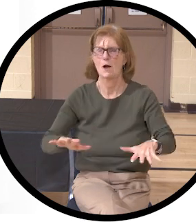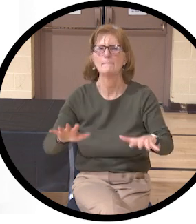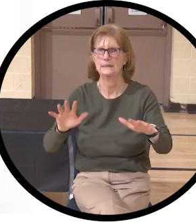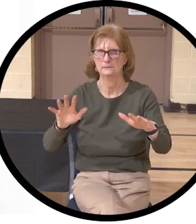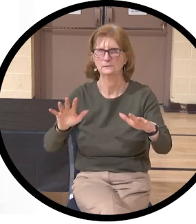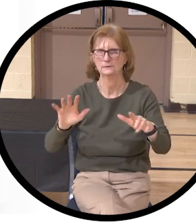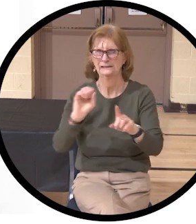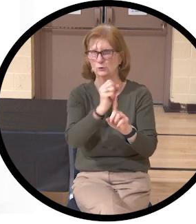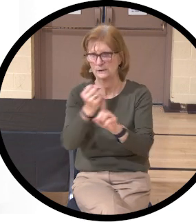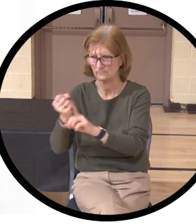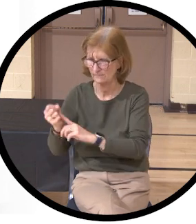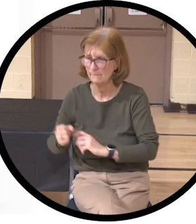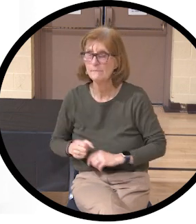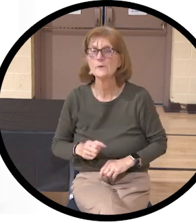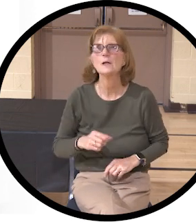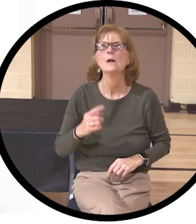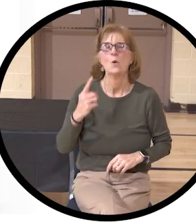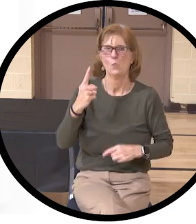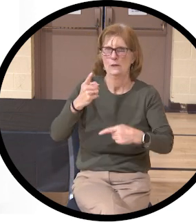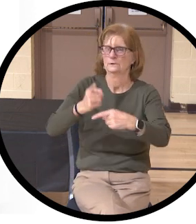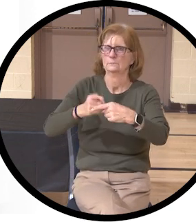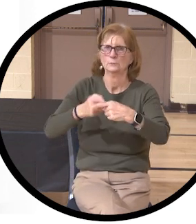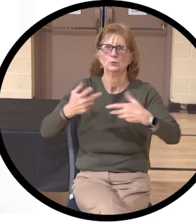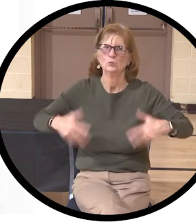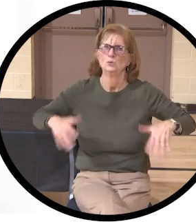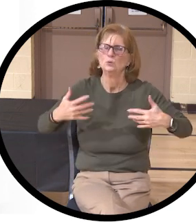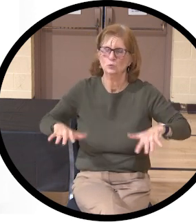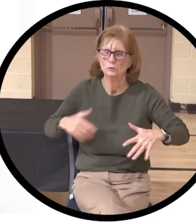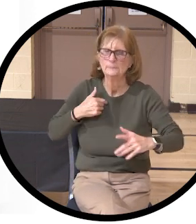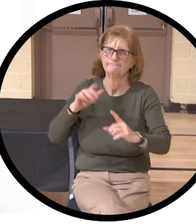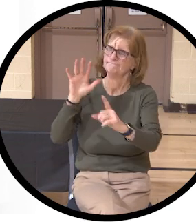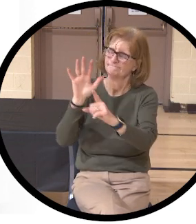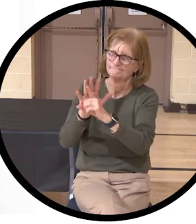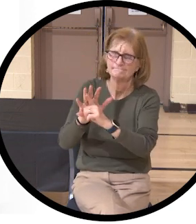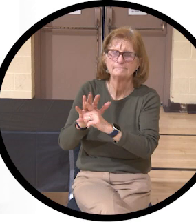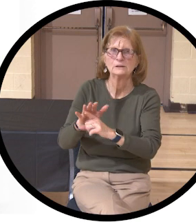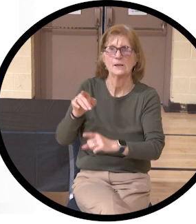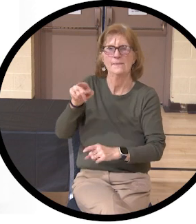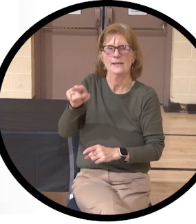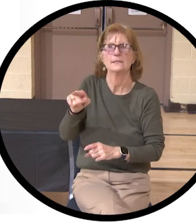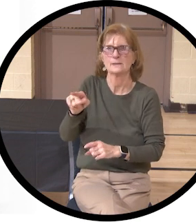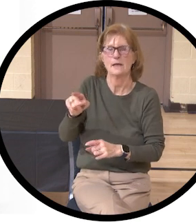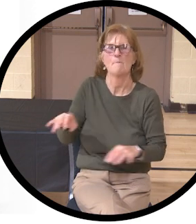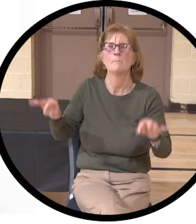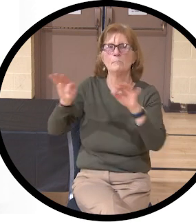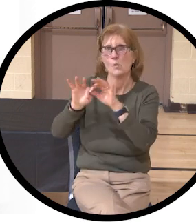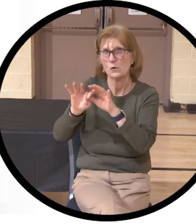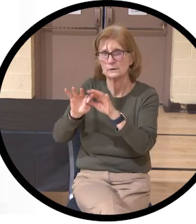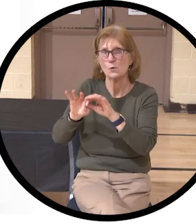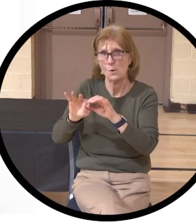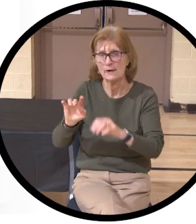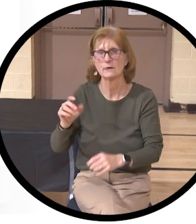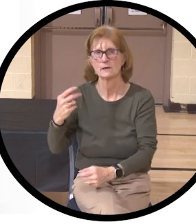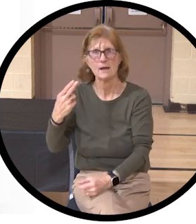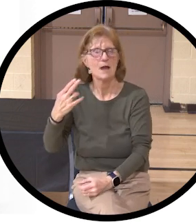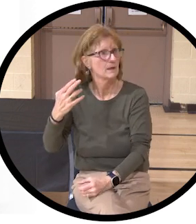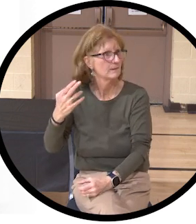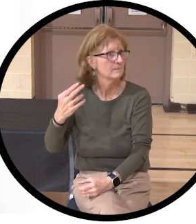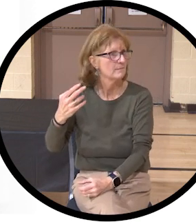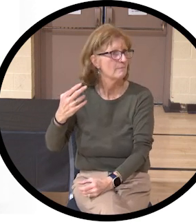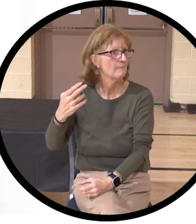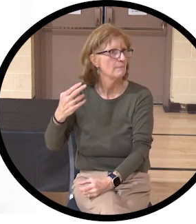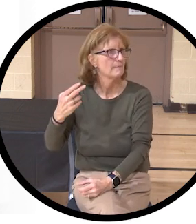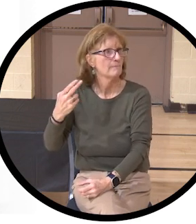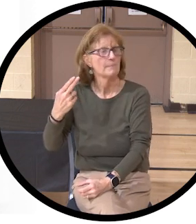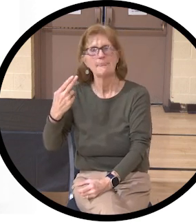So one intersection that we talked about a lot at the walkthrough with the community stakeholders is Hetz Ave. We think